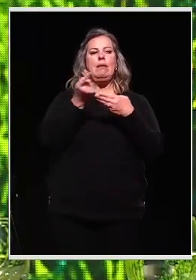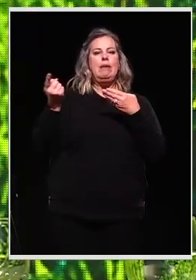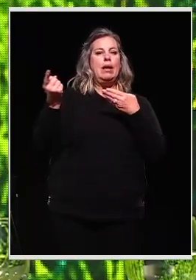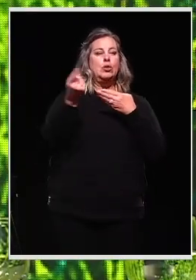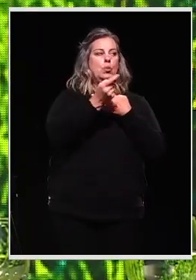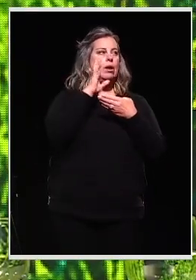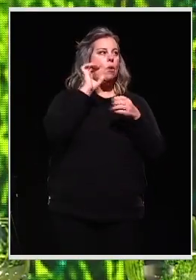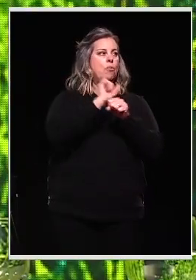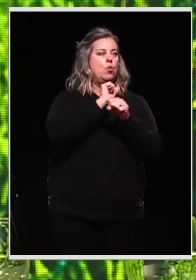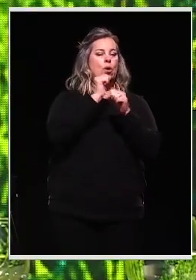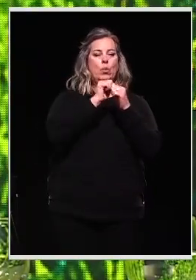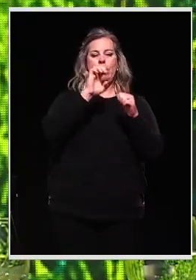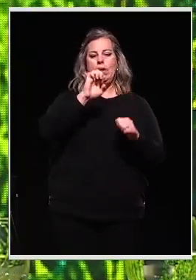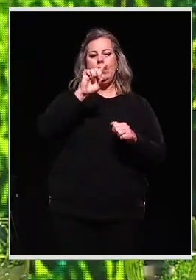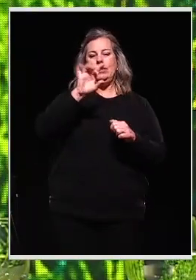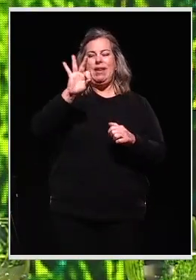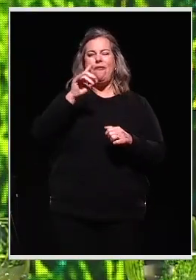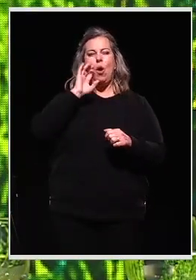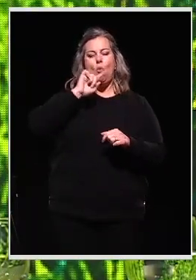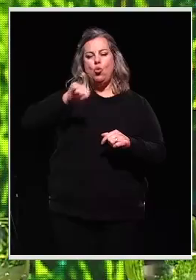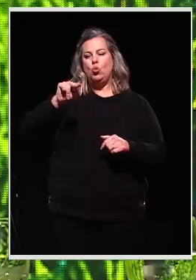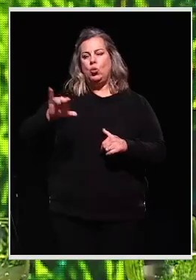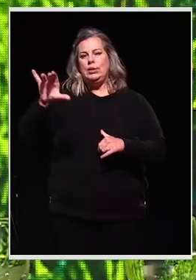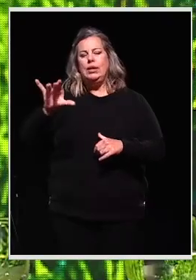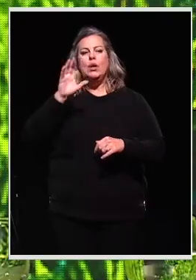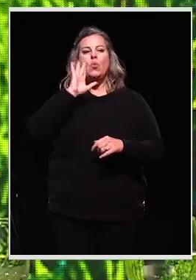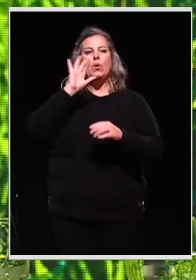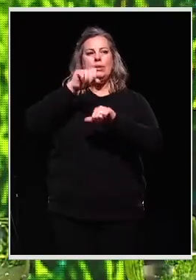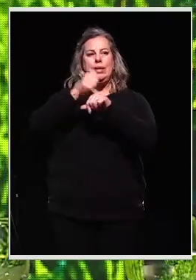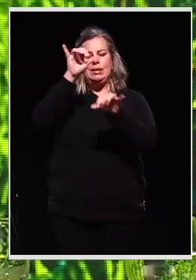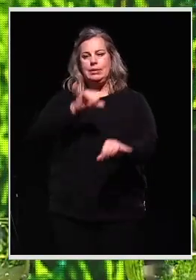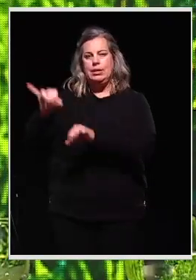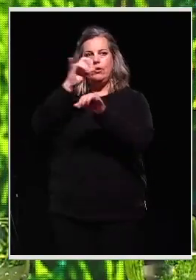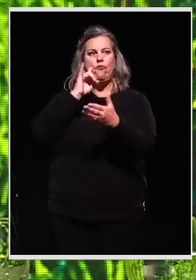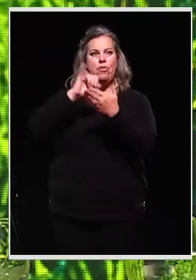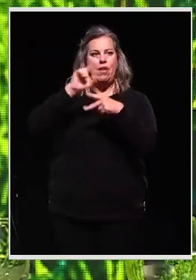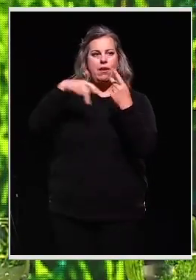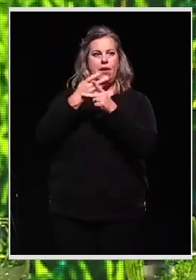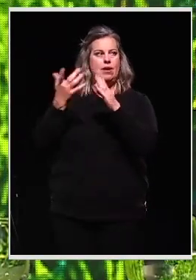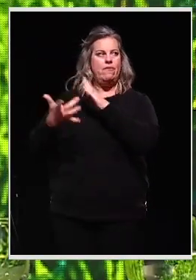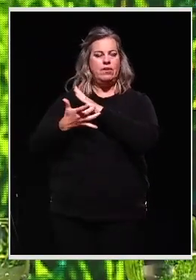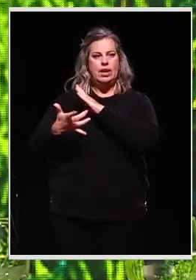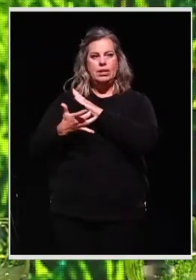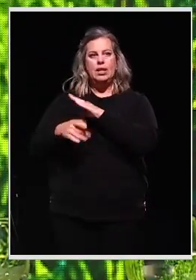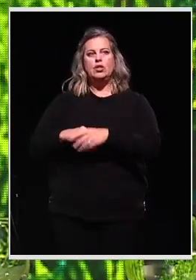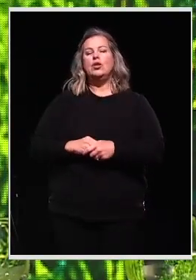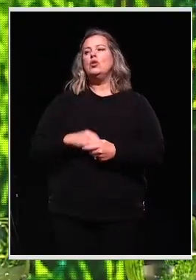the EDF in New York City on, do we create a standard for this technology? What is this technology standard supposed to look like?